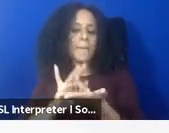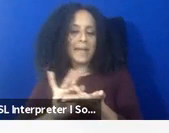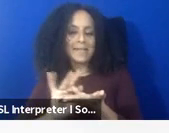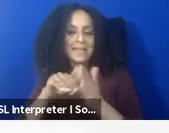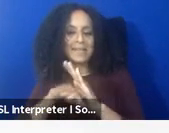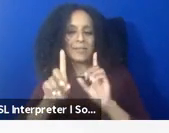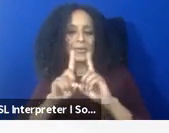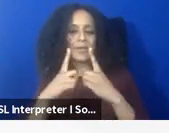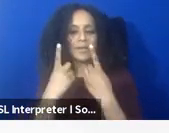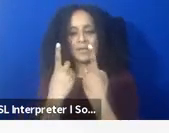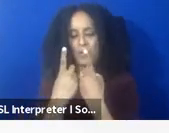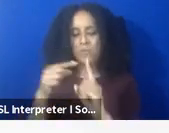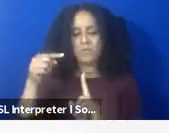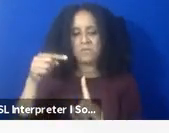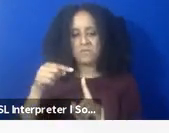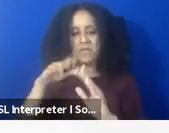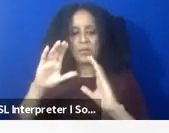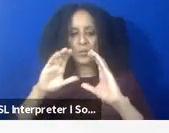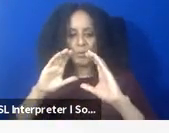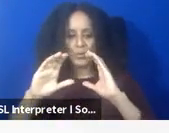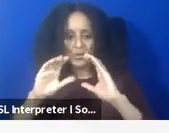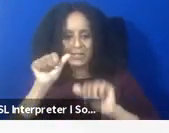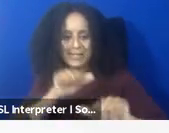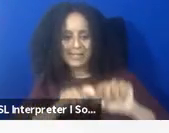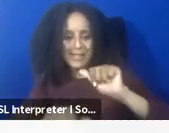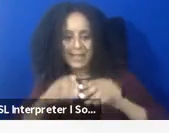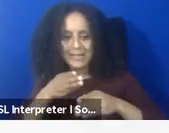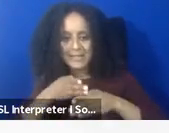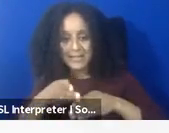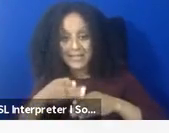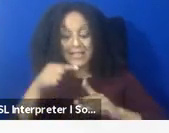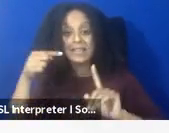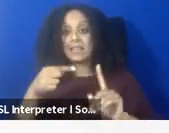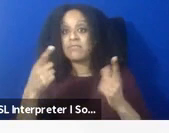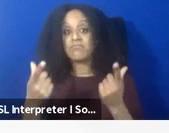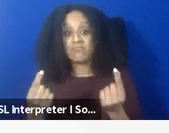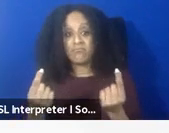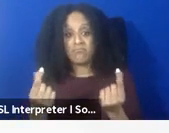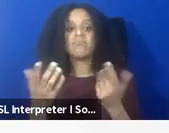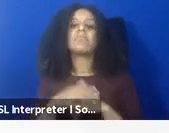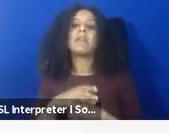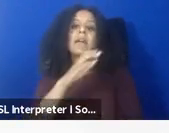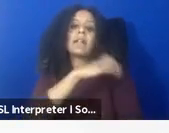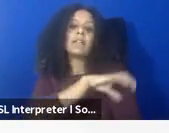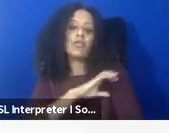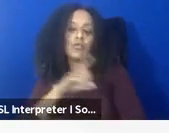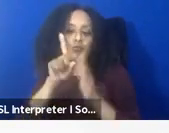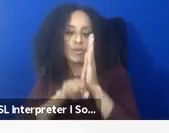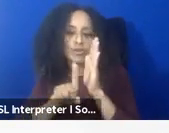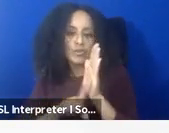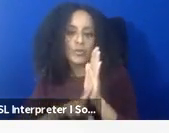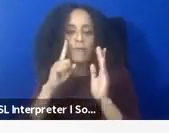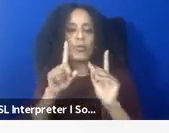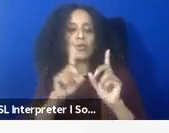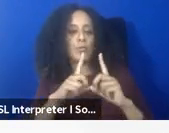of Otolaryngology and Communications Sciences. He serves as the Director of Clinical Research for the